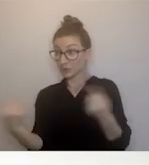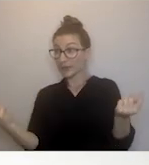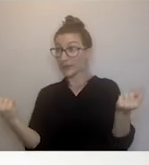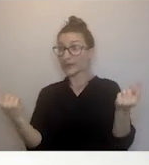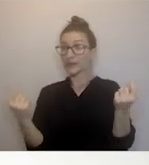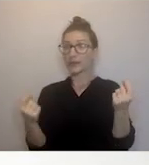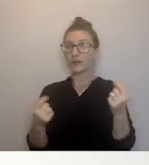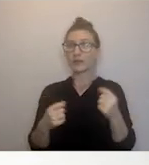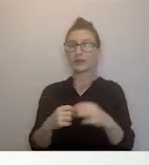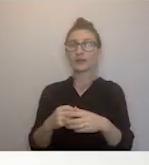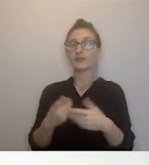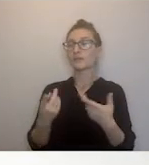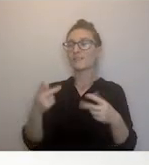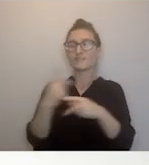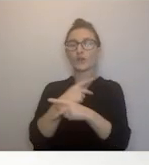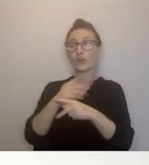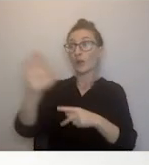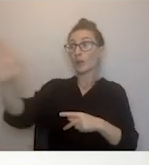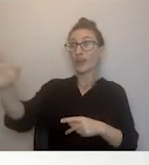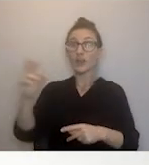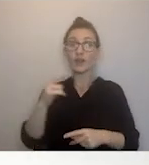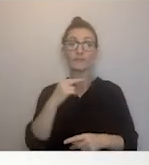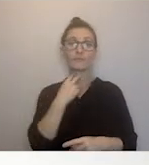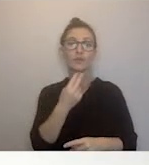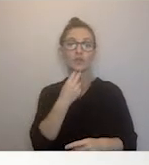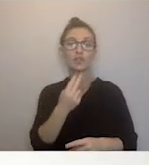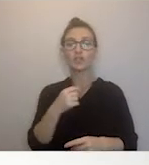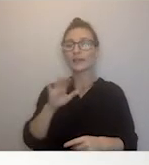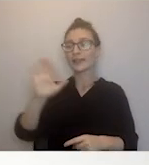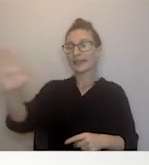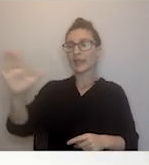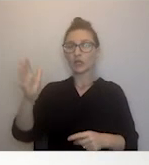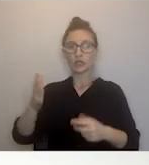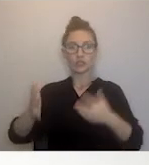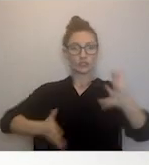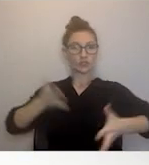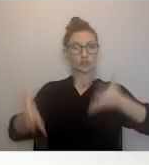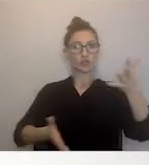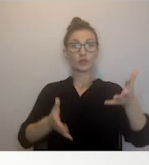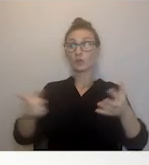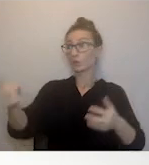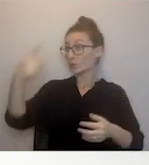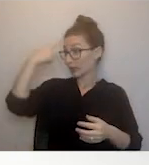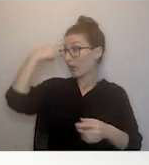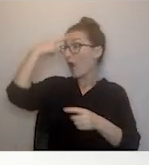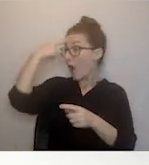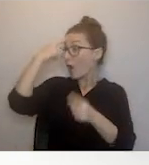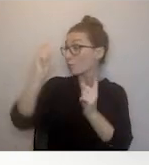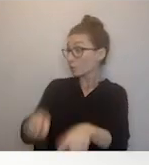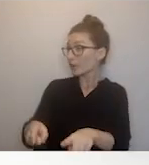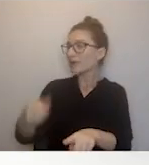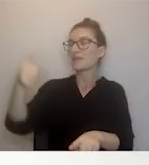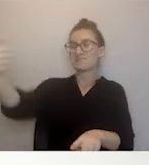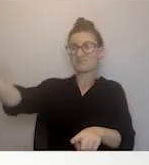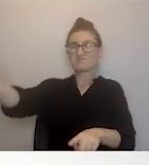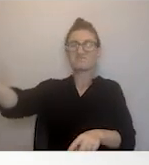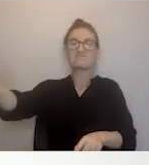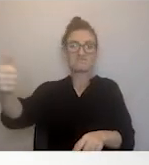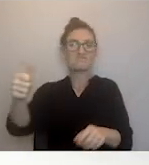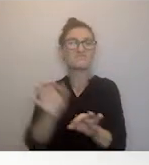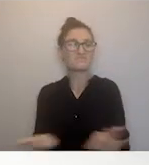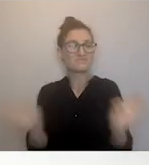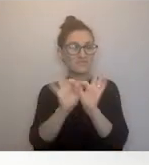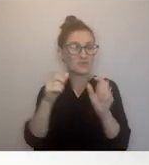they're thinking or saying by what sound are they making, what is it that they're also adding to the conversation that you can say, oh yeah, I agree with